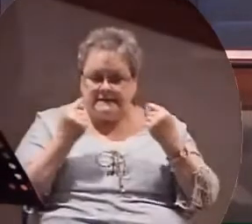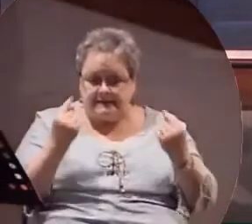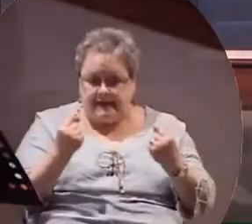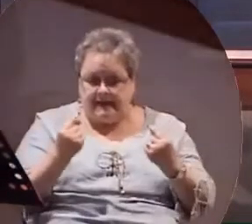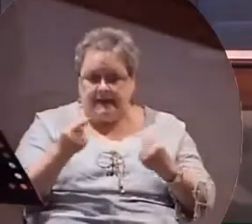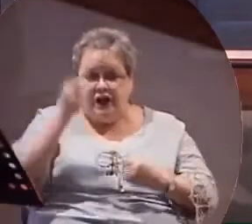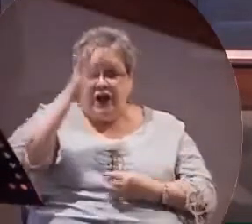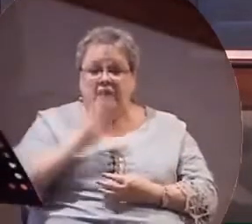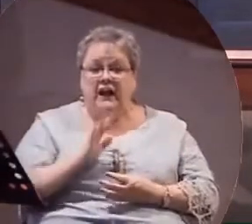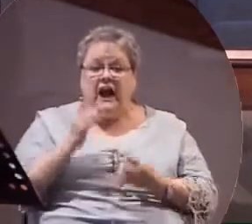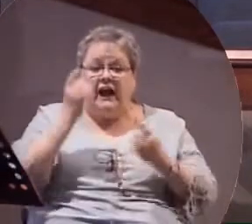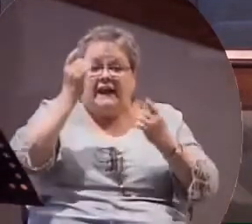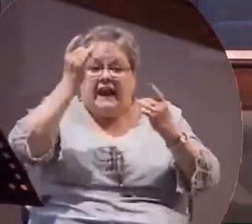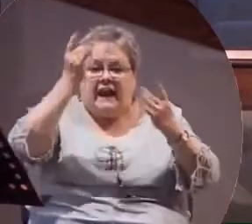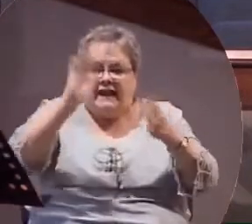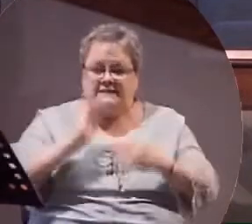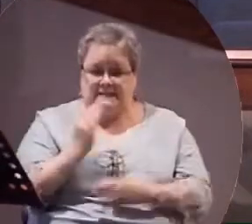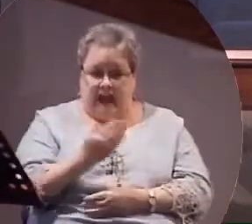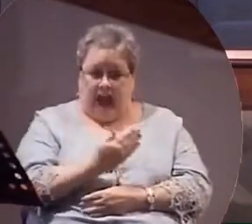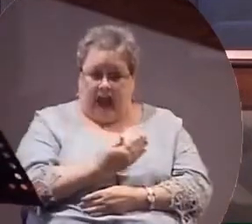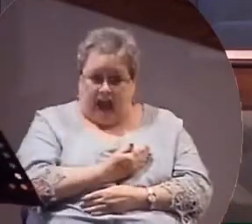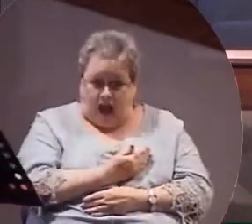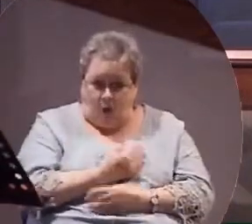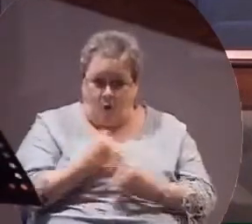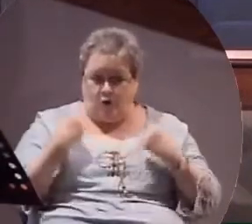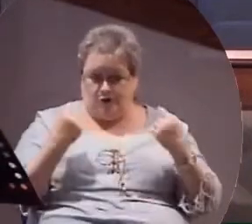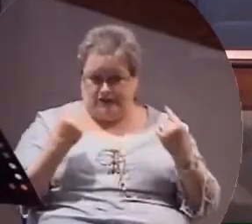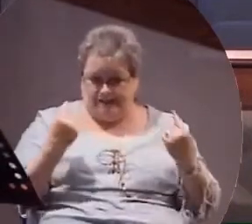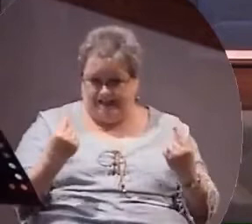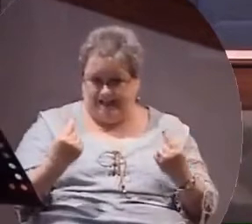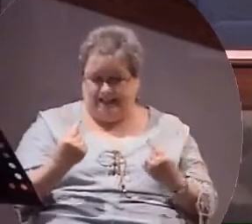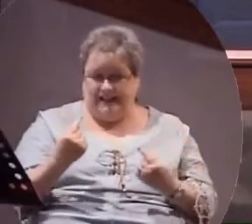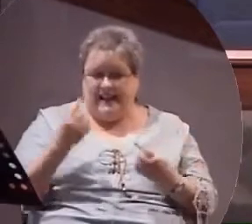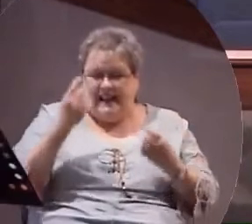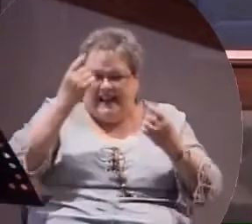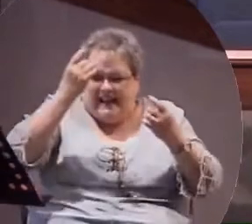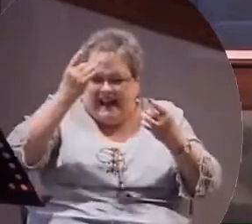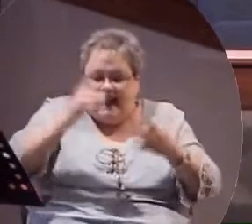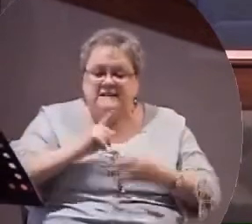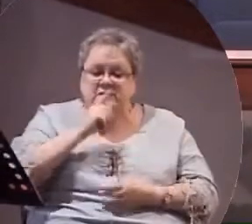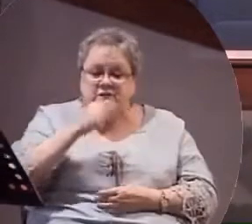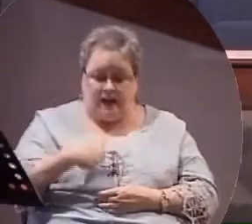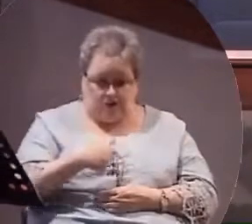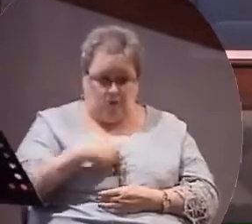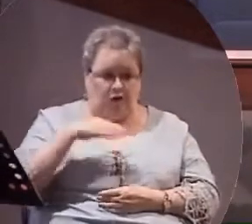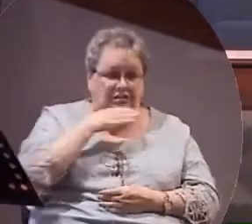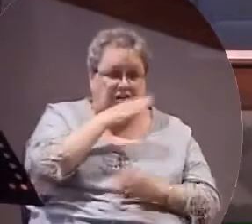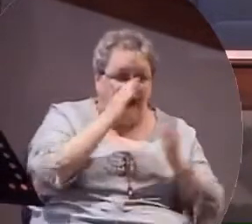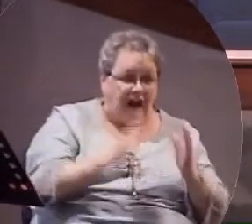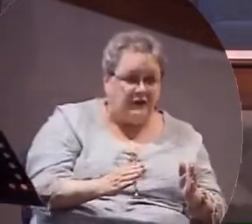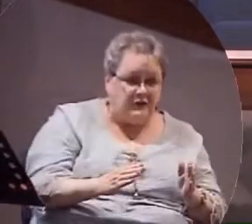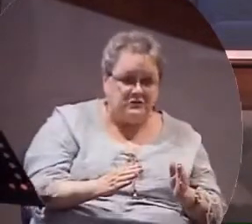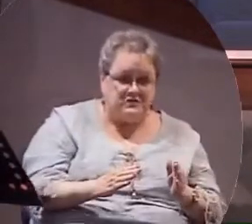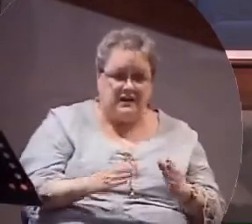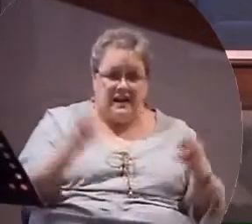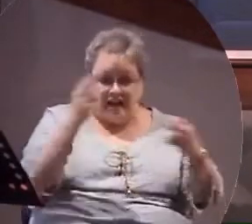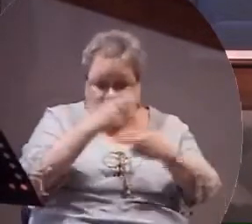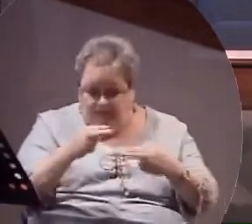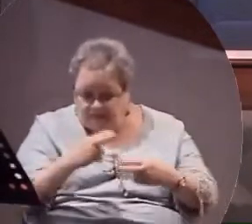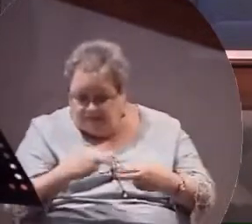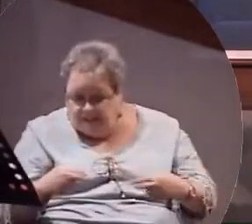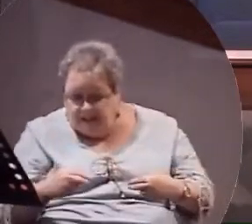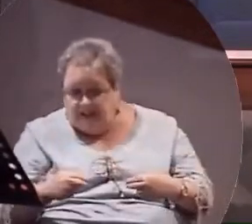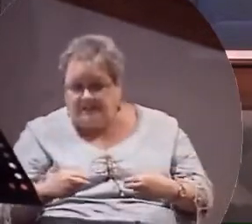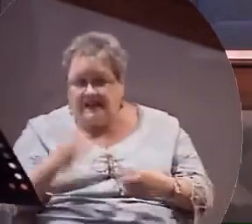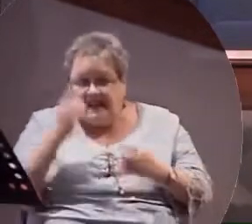hates our sin. He hates the fact that we're lying. He hates the fact that we're thieves. He hates the fact